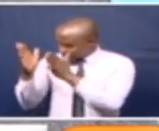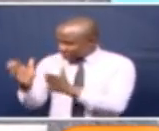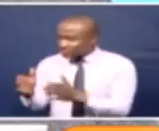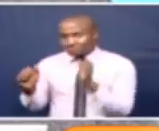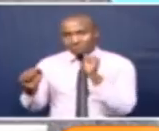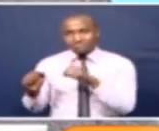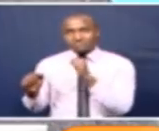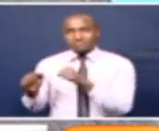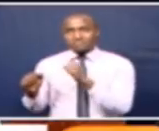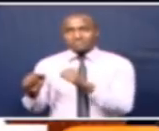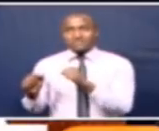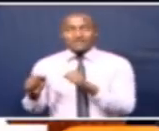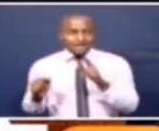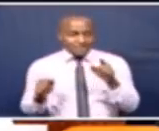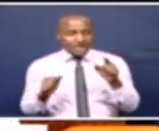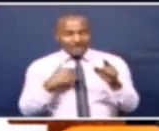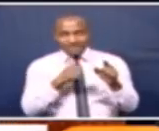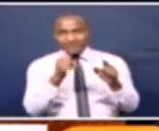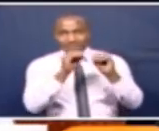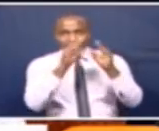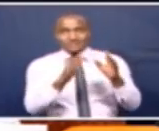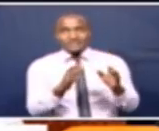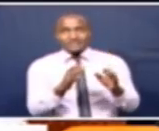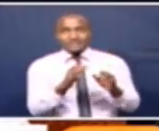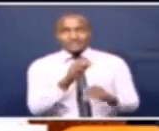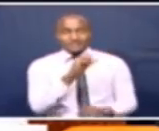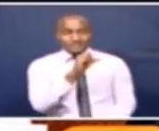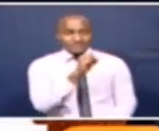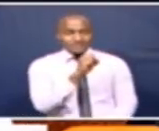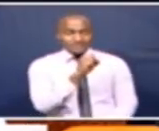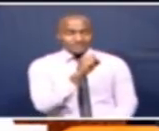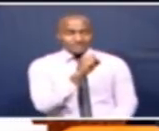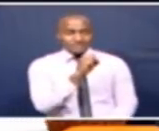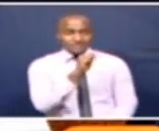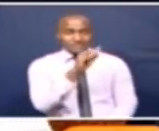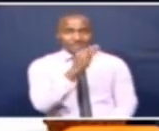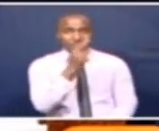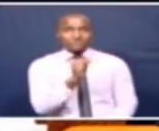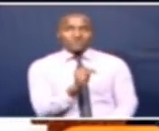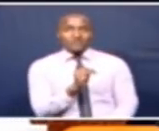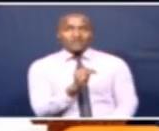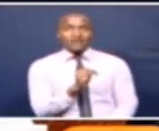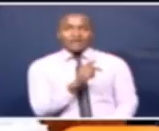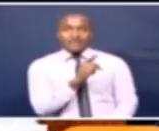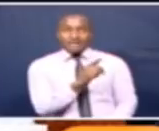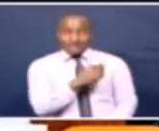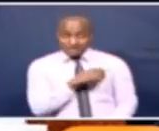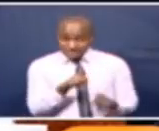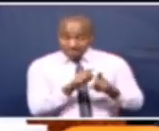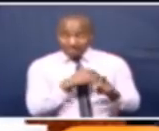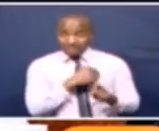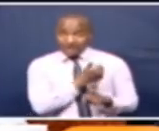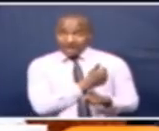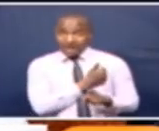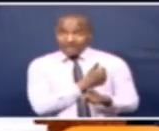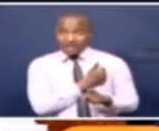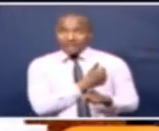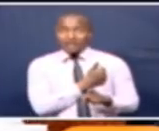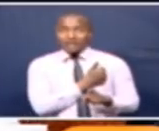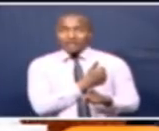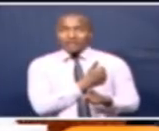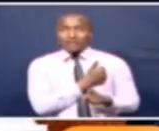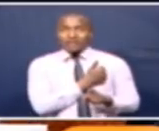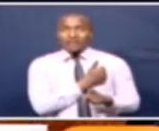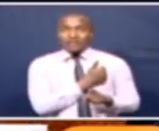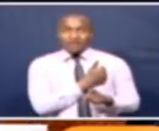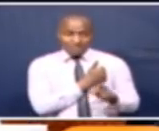Teacher Samson. Yeah. He was called simply Sam. Mm-hmm. Yeah, we also had a girl in our class whose acronym was Sam, Stacy